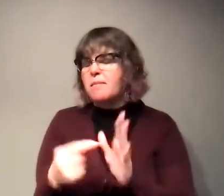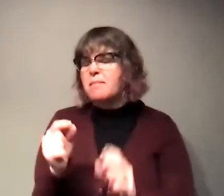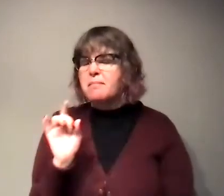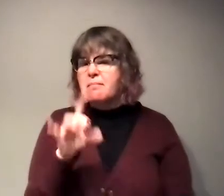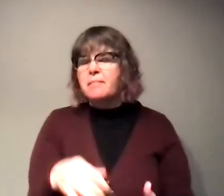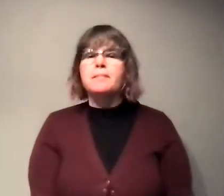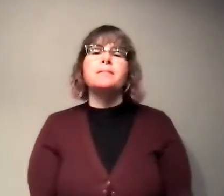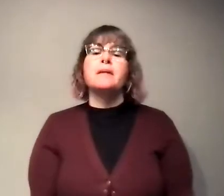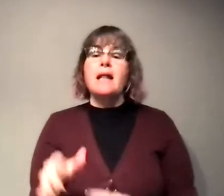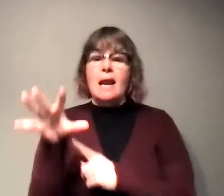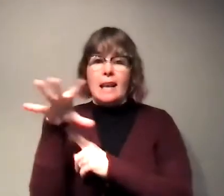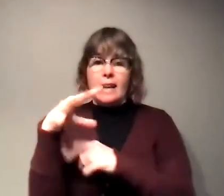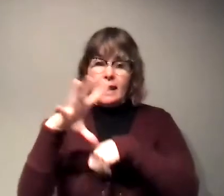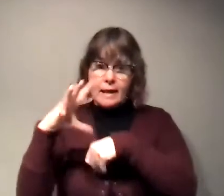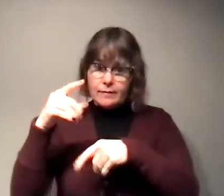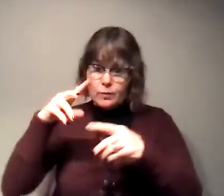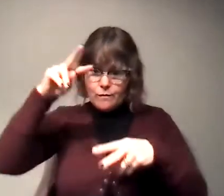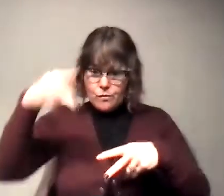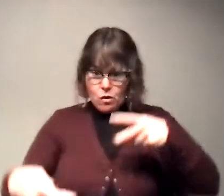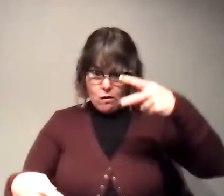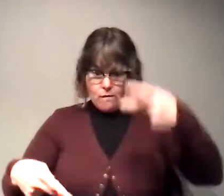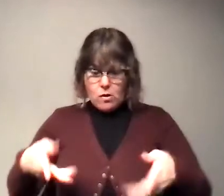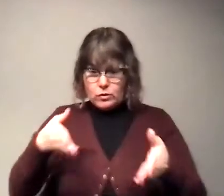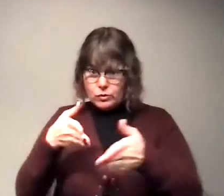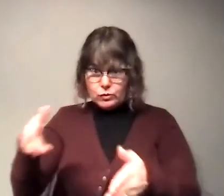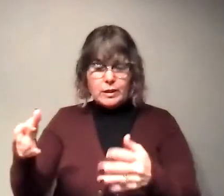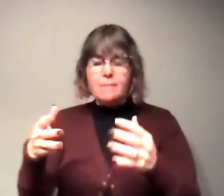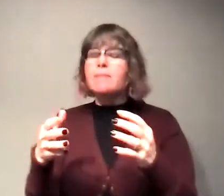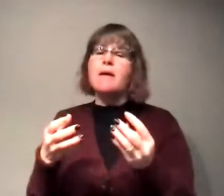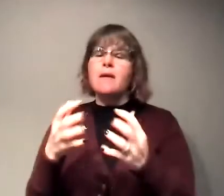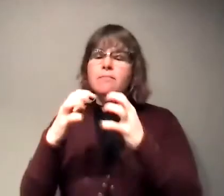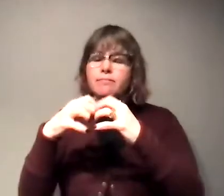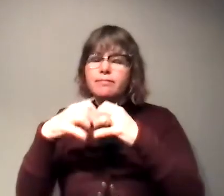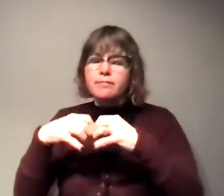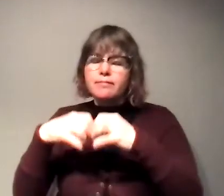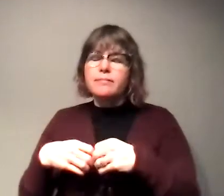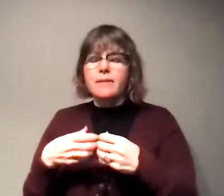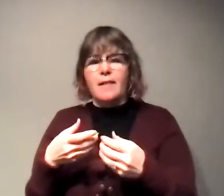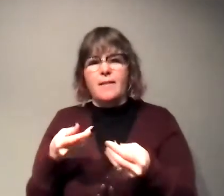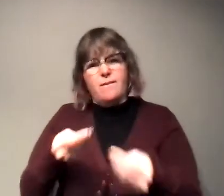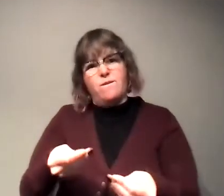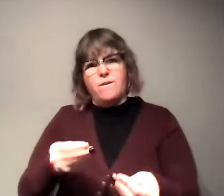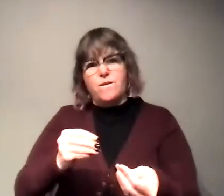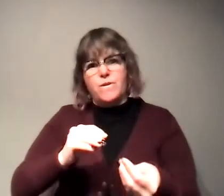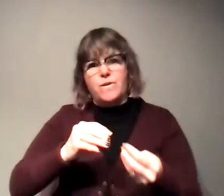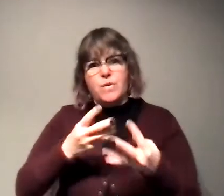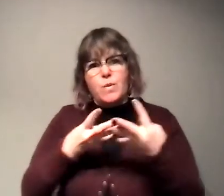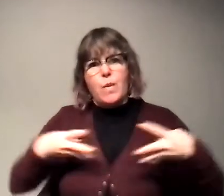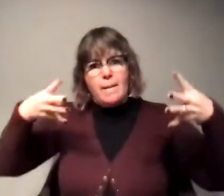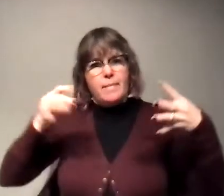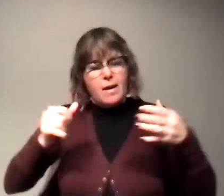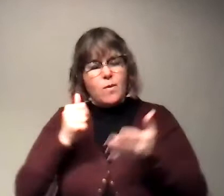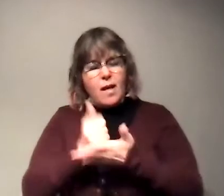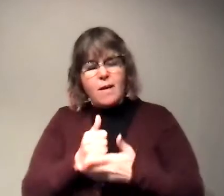Also, the leaves from the trees will fall into the stream and break down, and they contribute to the food web. So all the little critters that live in the